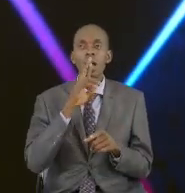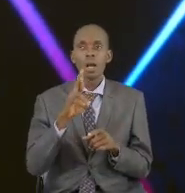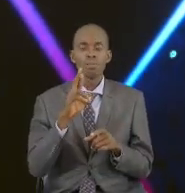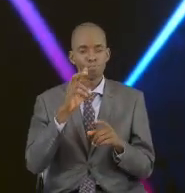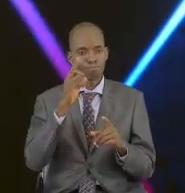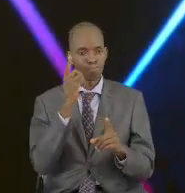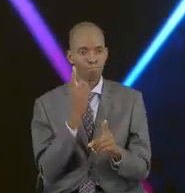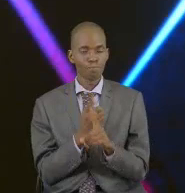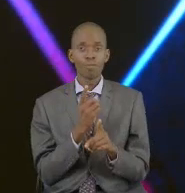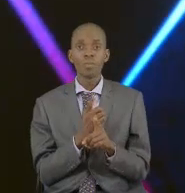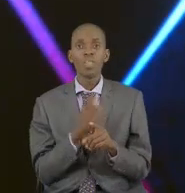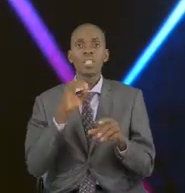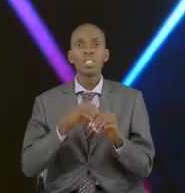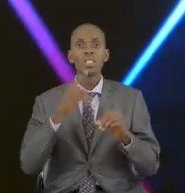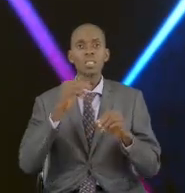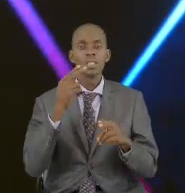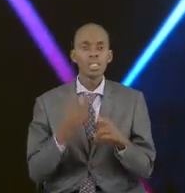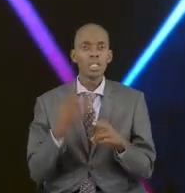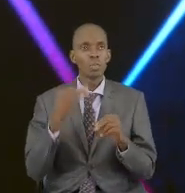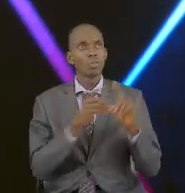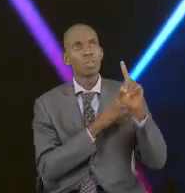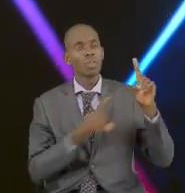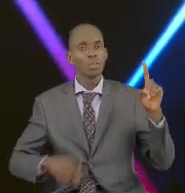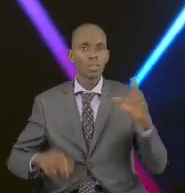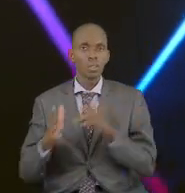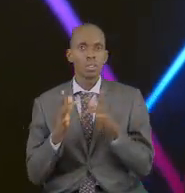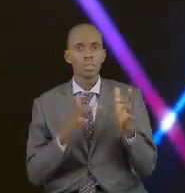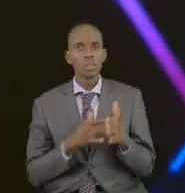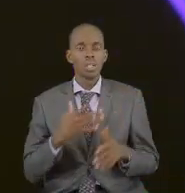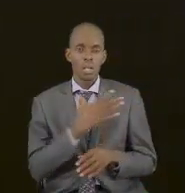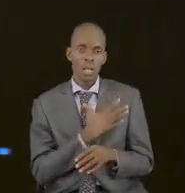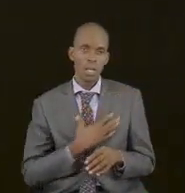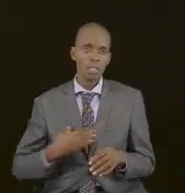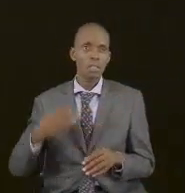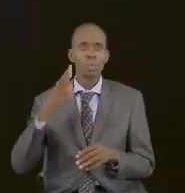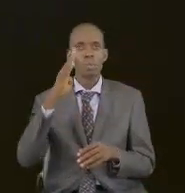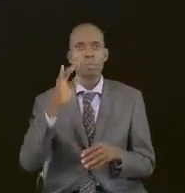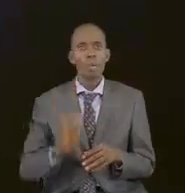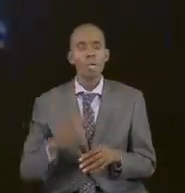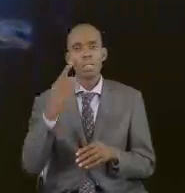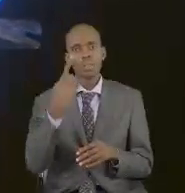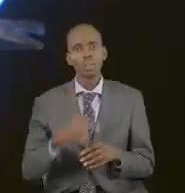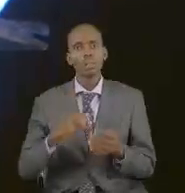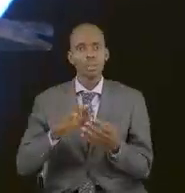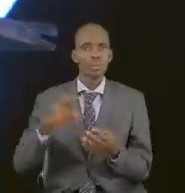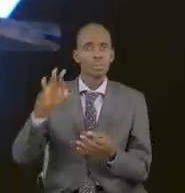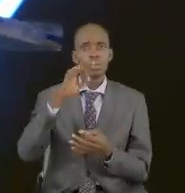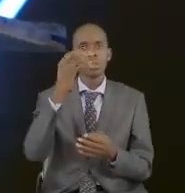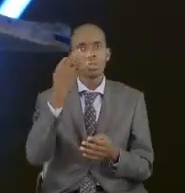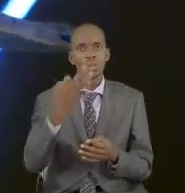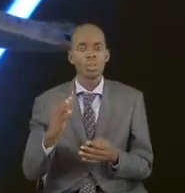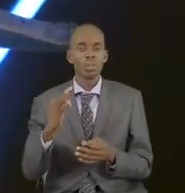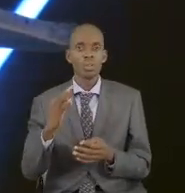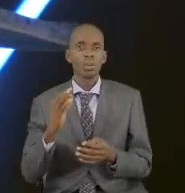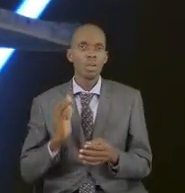justified in the name of the Lord Jesus and by the Spirit of